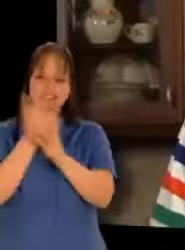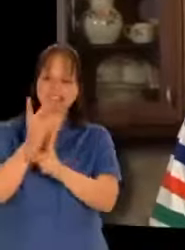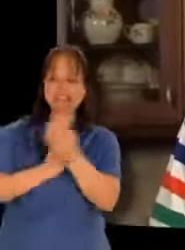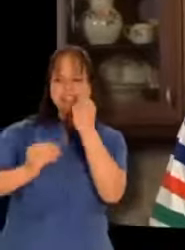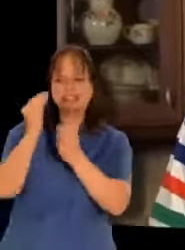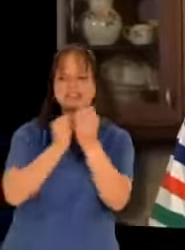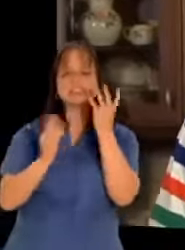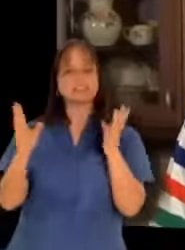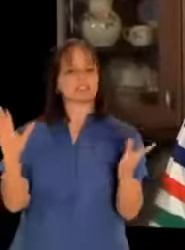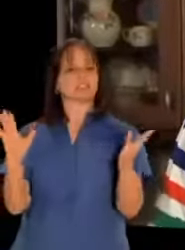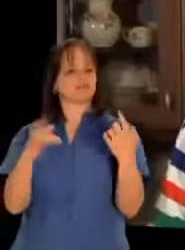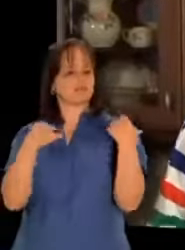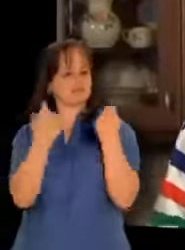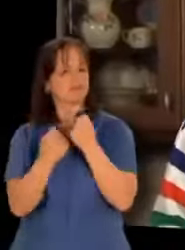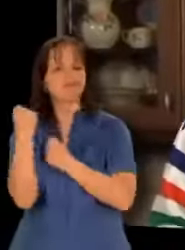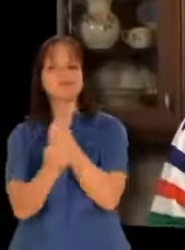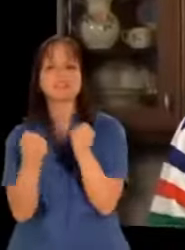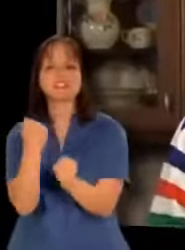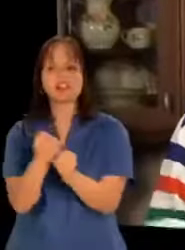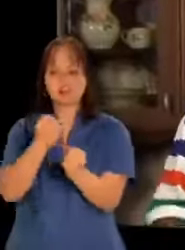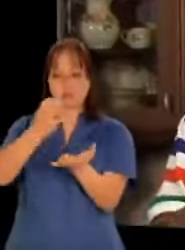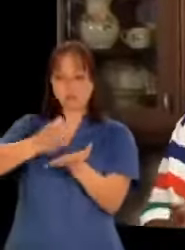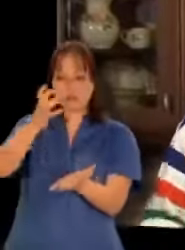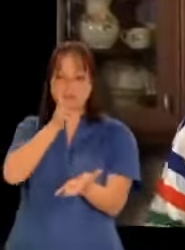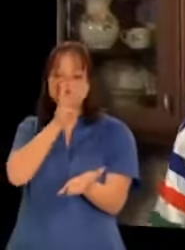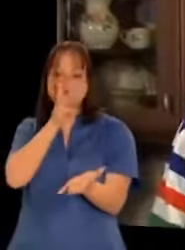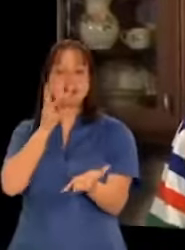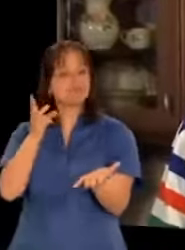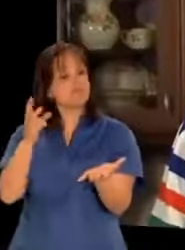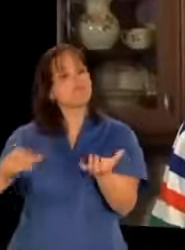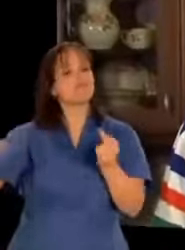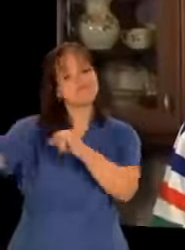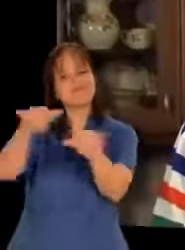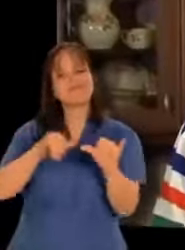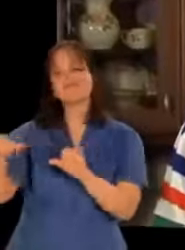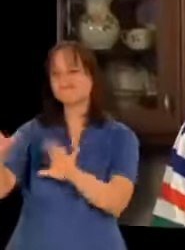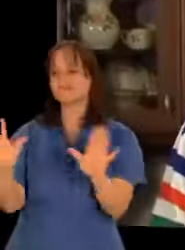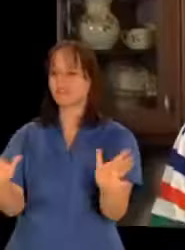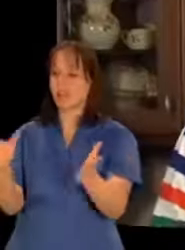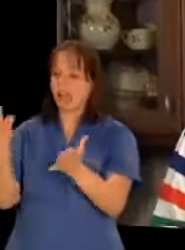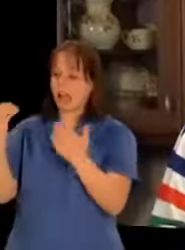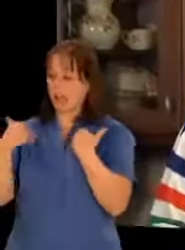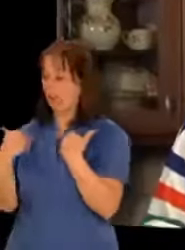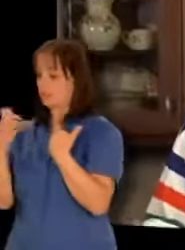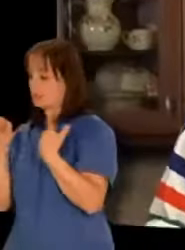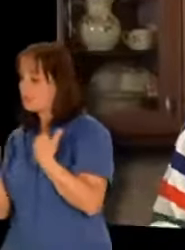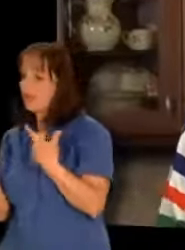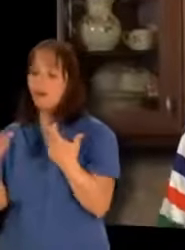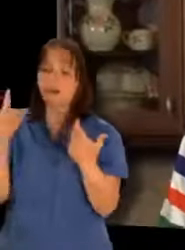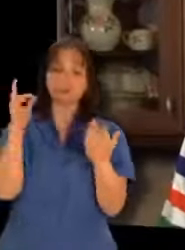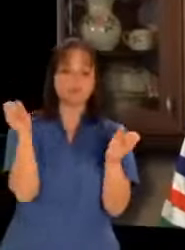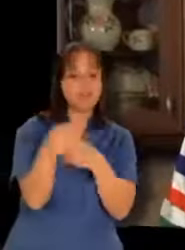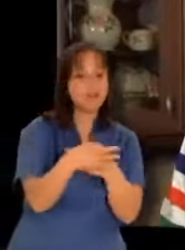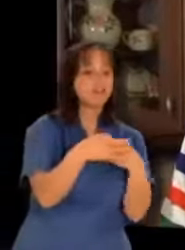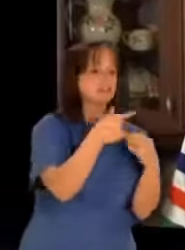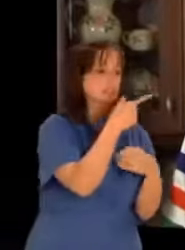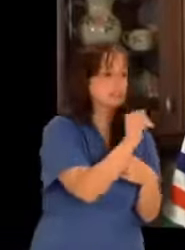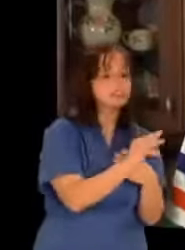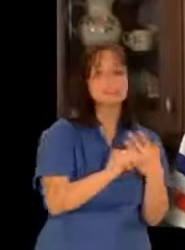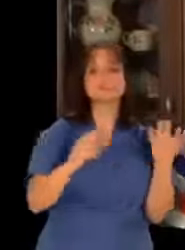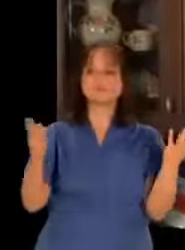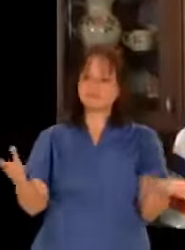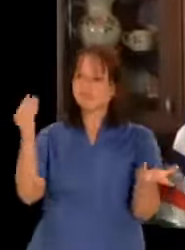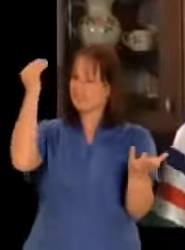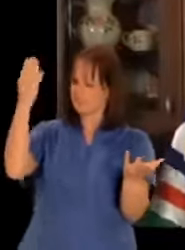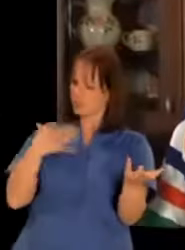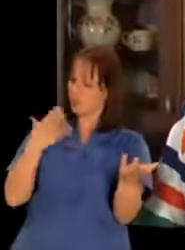I eat. For years, I've been buying bottled water like so many. I carry it with me in the car, to the gym, to the office. So when he